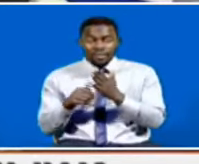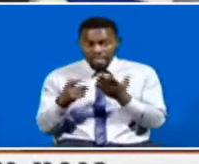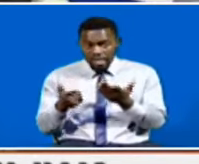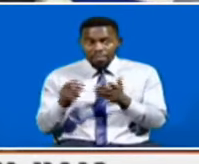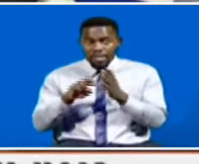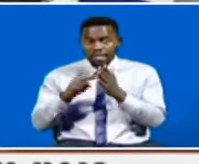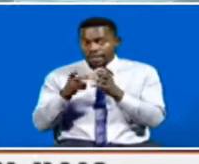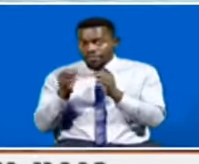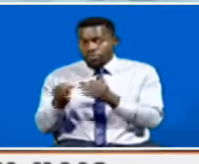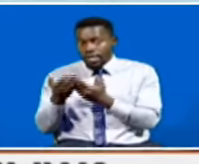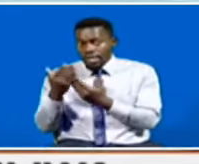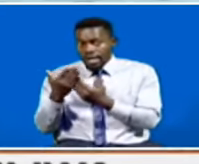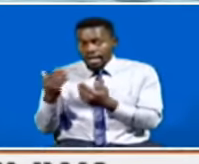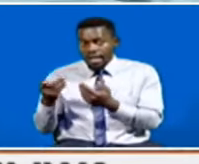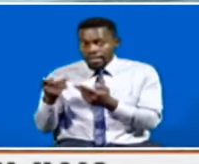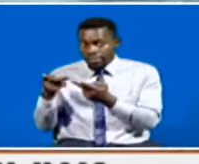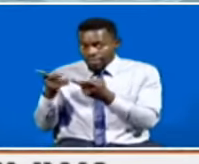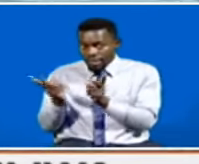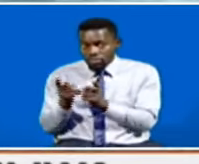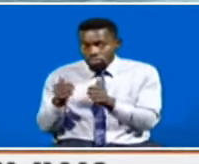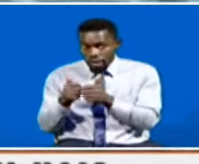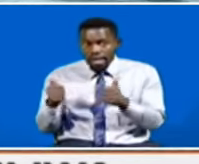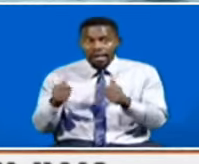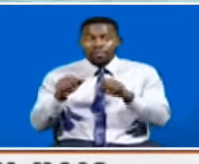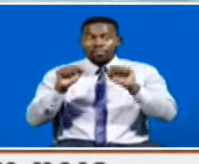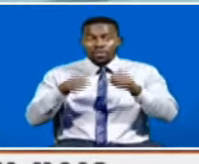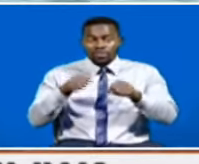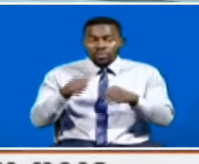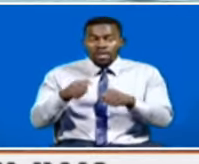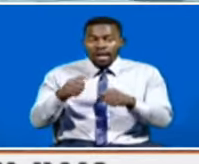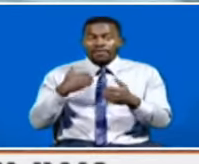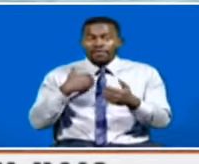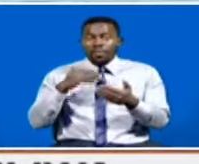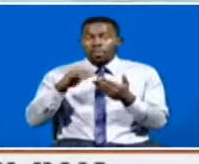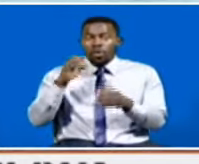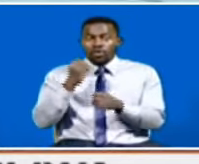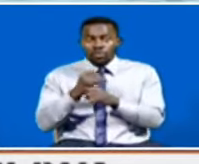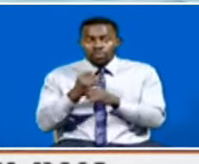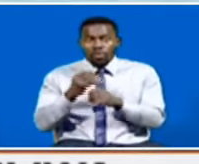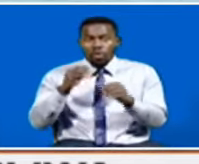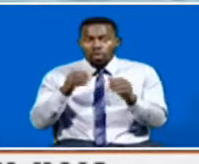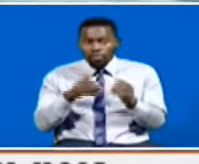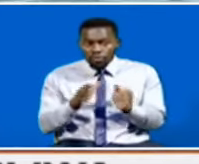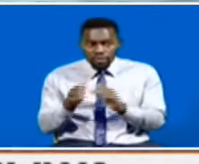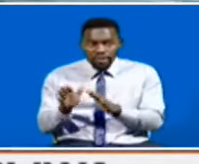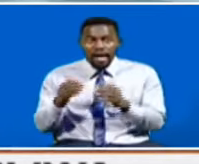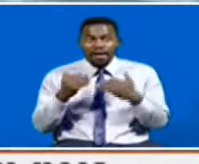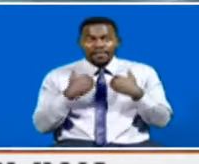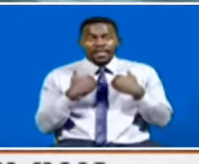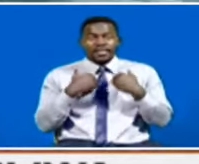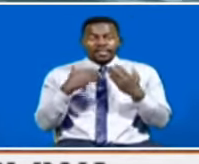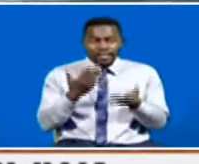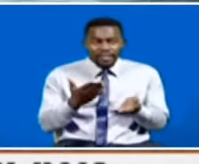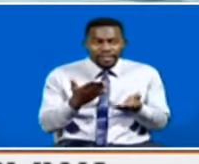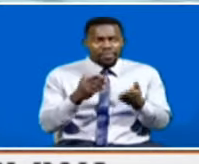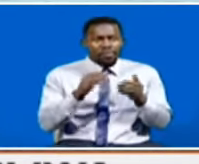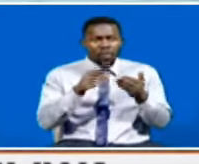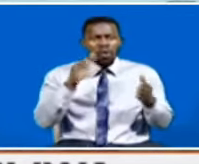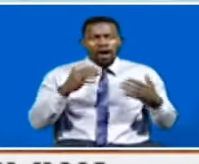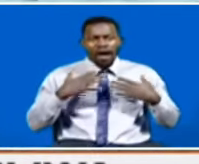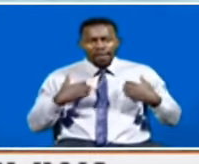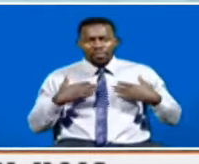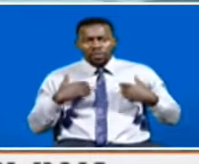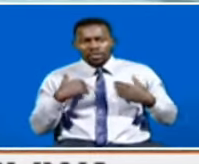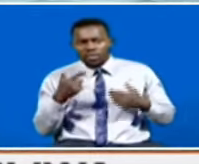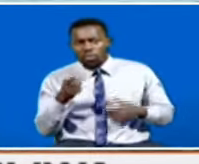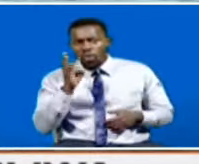our people. That area has beautiful marine life. It has dolphins, it has turtles. One of the only places you can